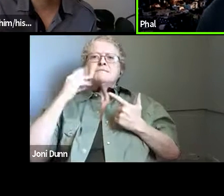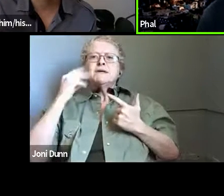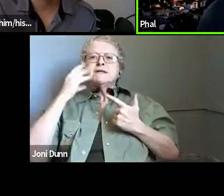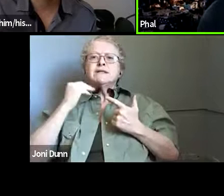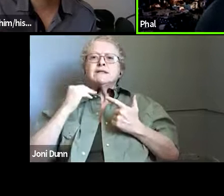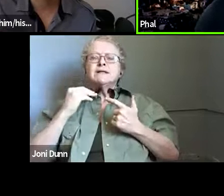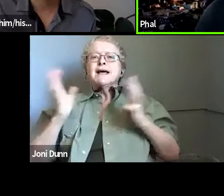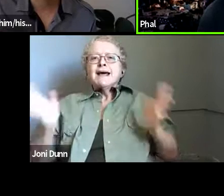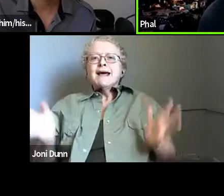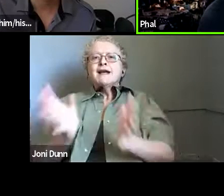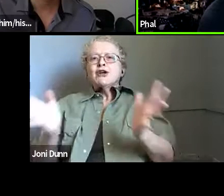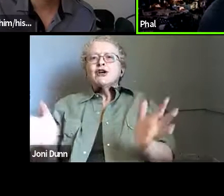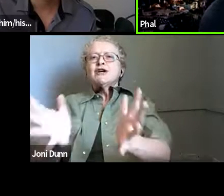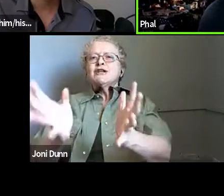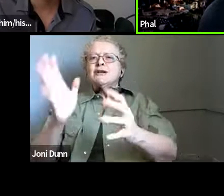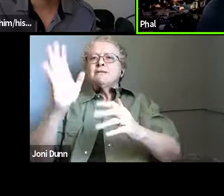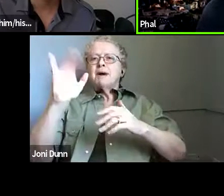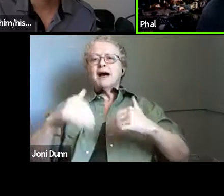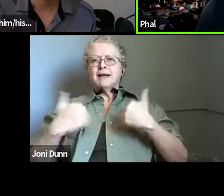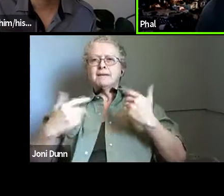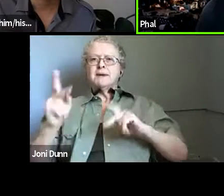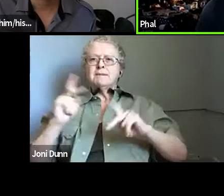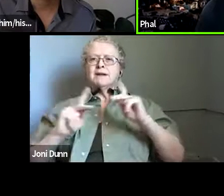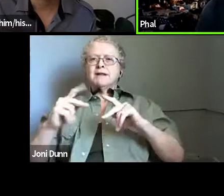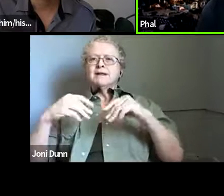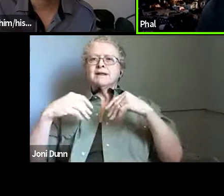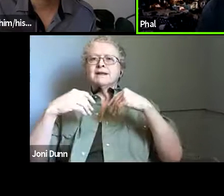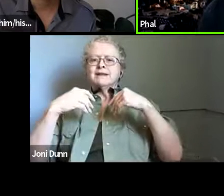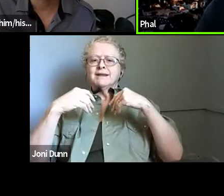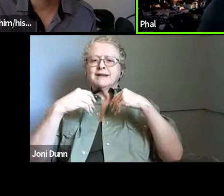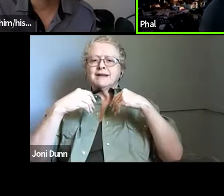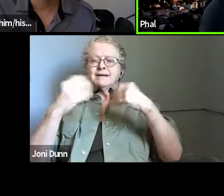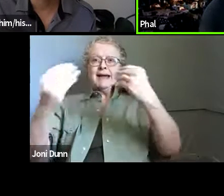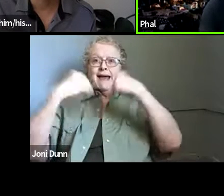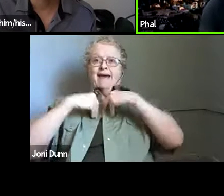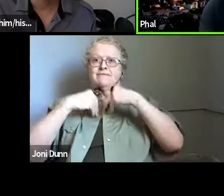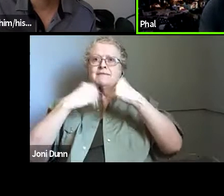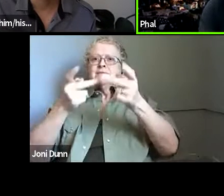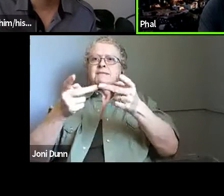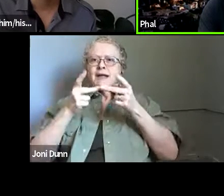young folks that gave me the spaces that I need to get to where I need to go today.